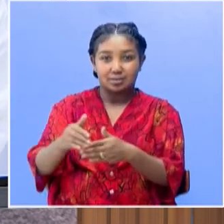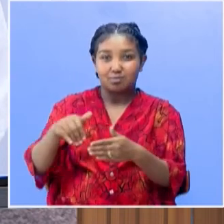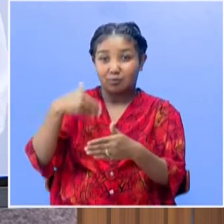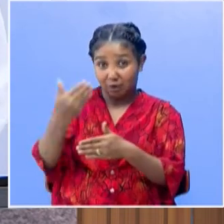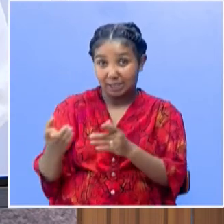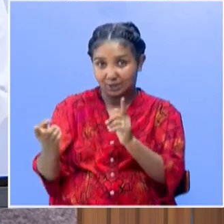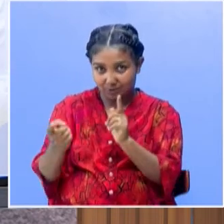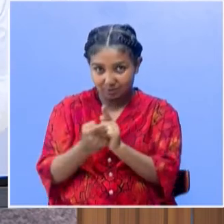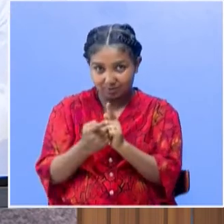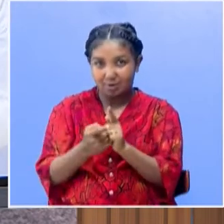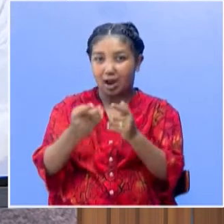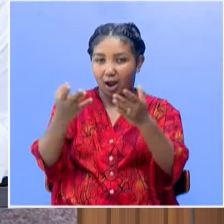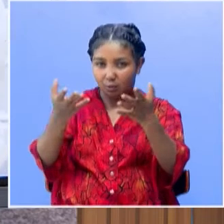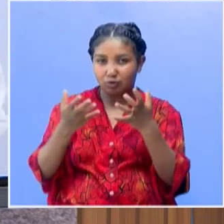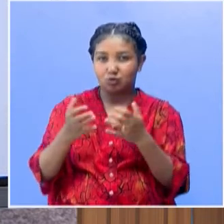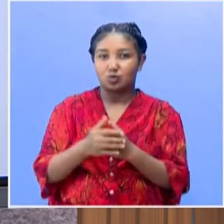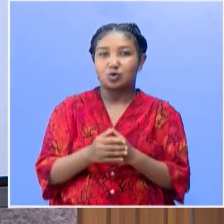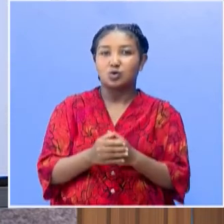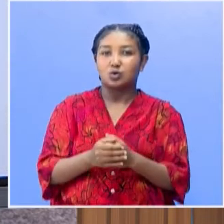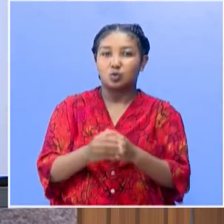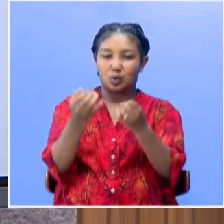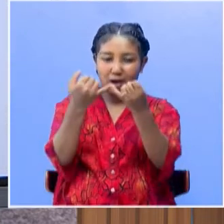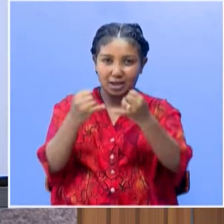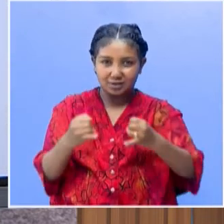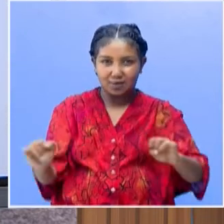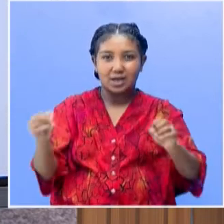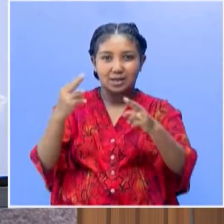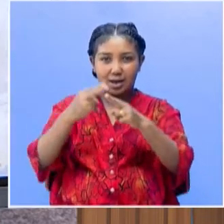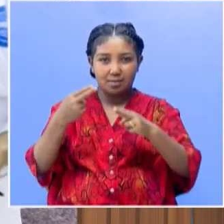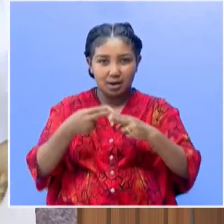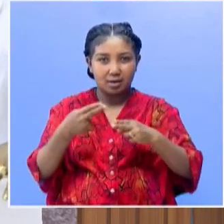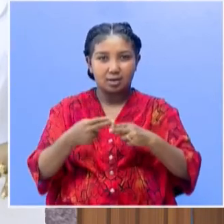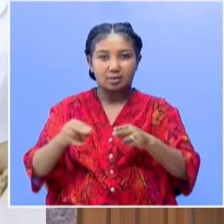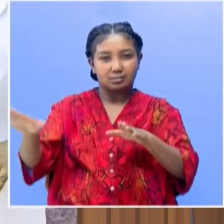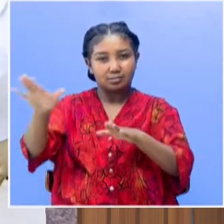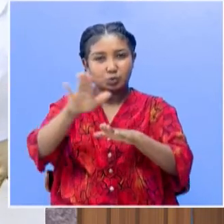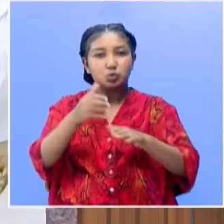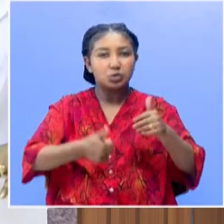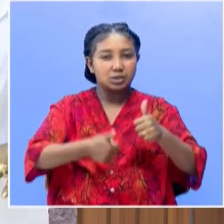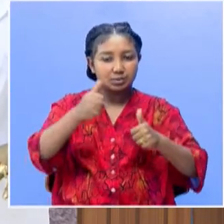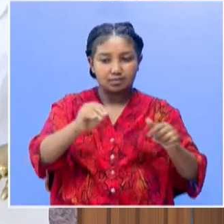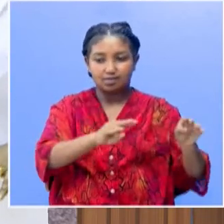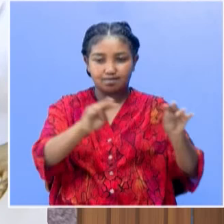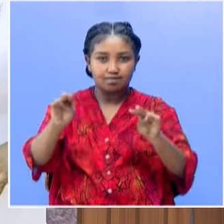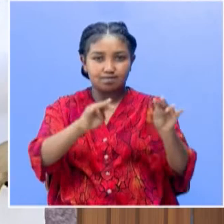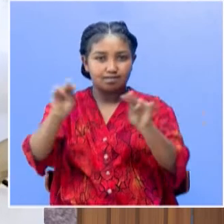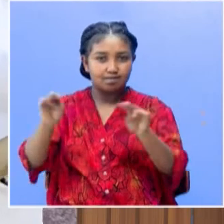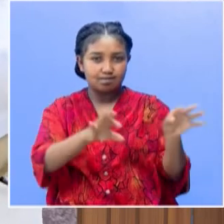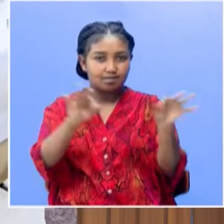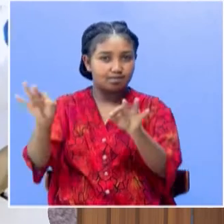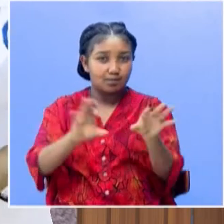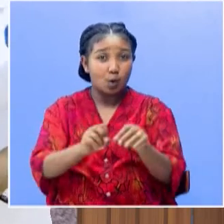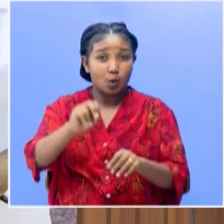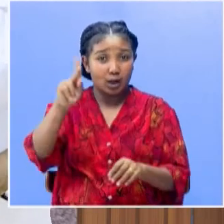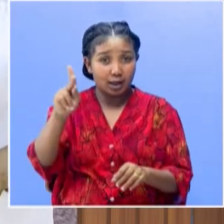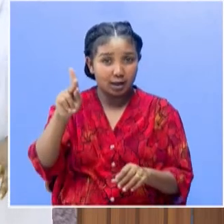the class, I want you to classify these names under the names that we have seen today.